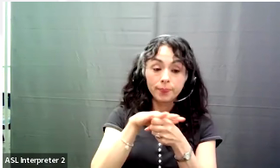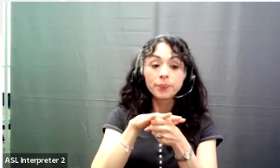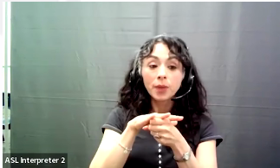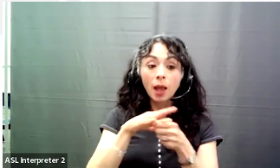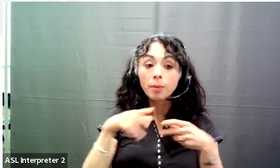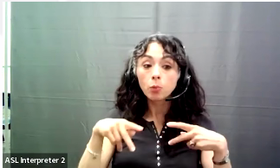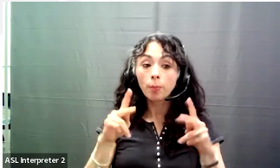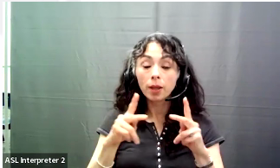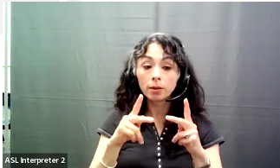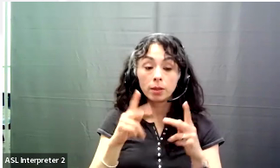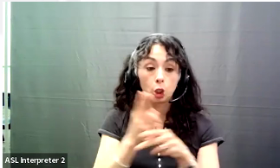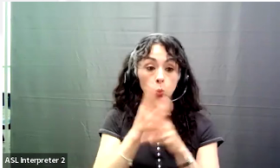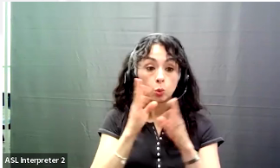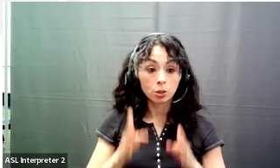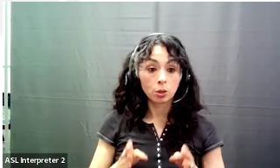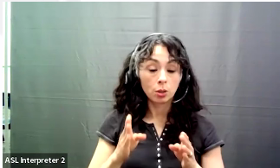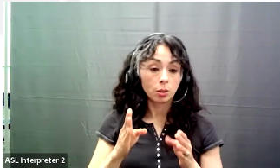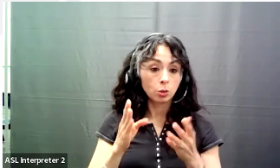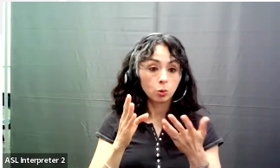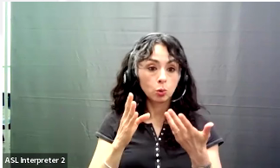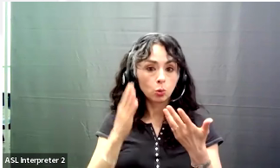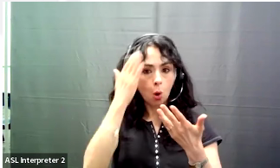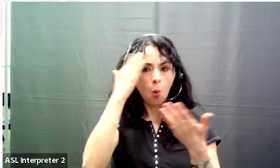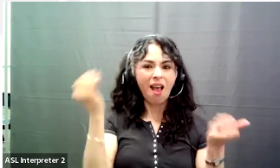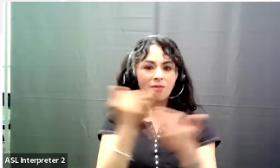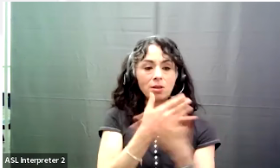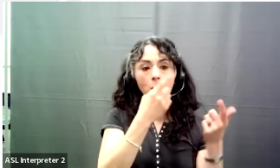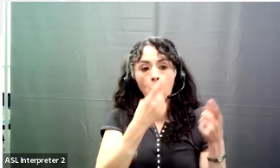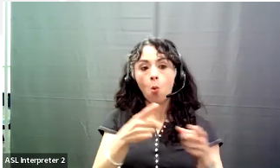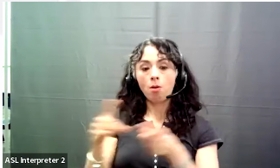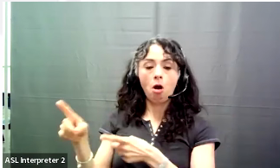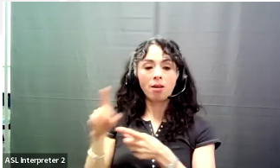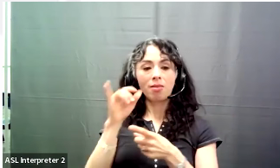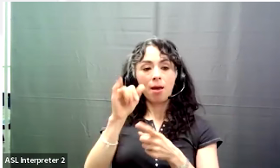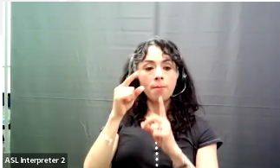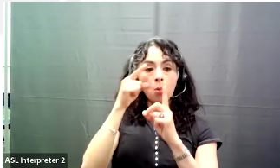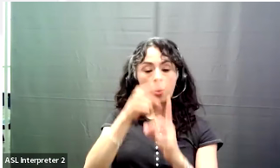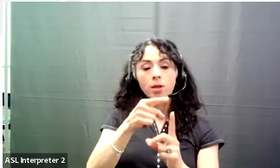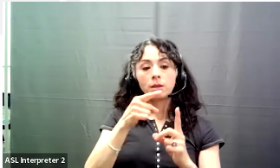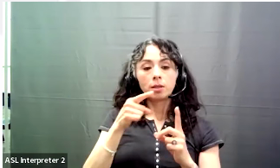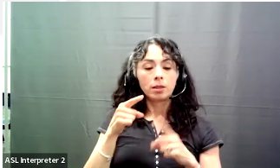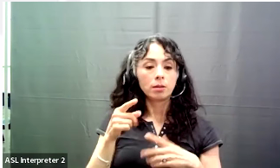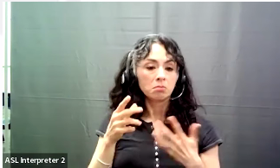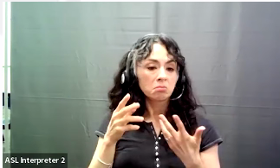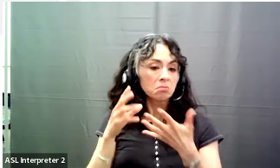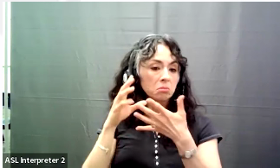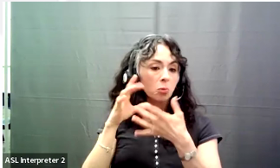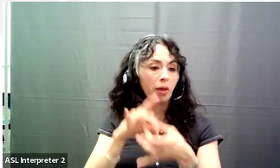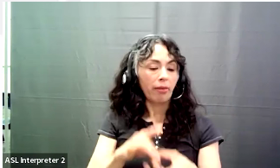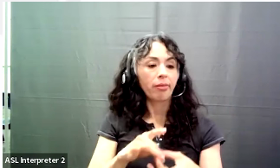an area, and it allows the user to know everything that is happening in that space in terms